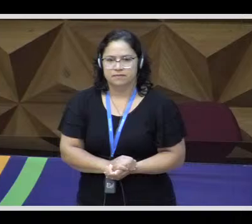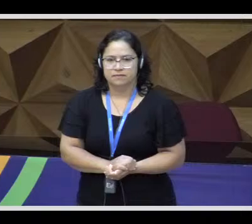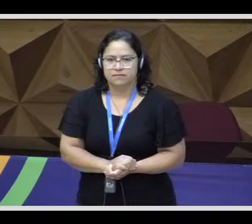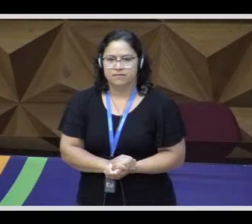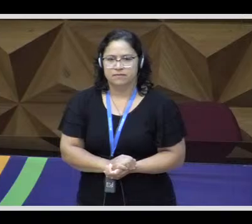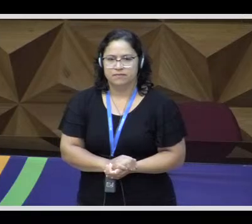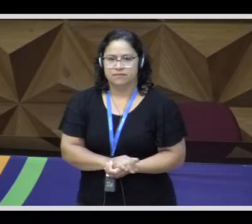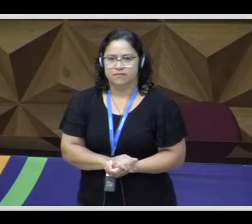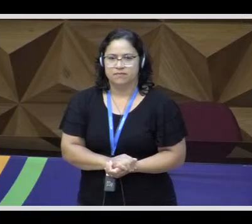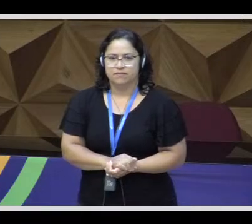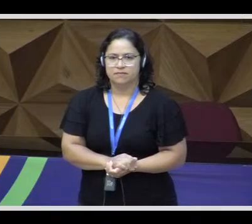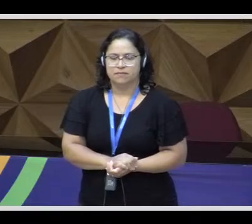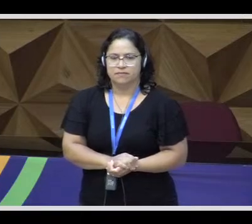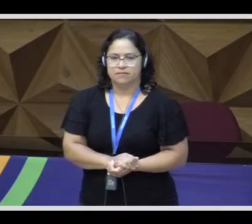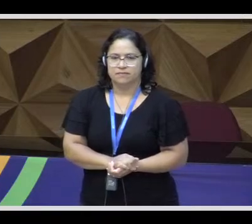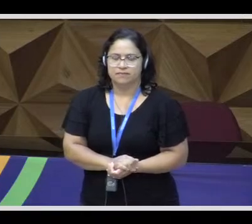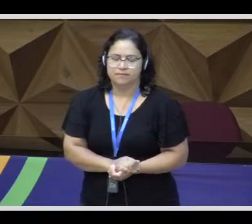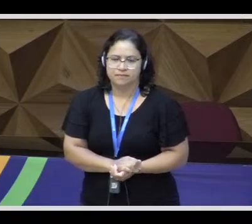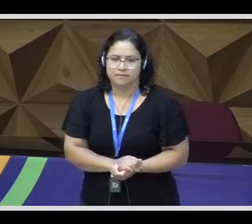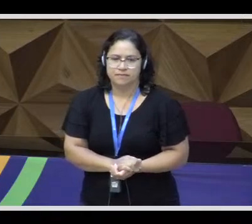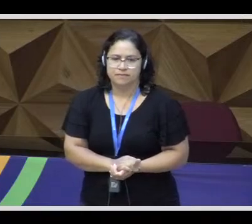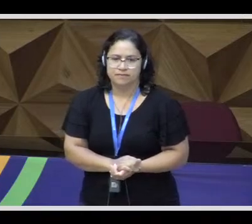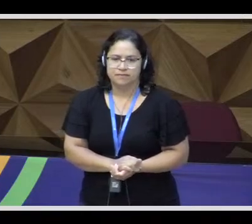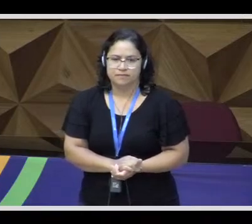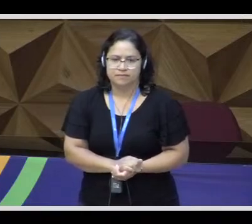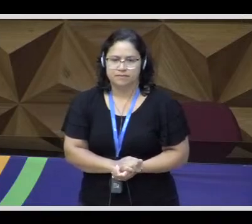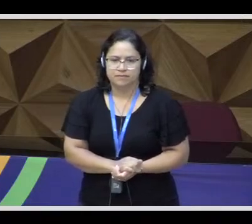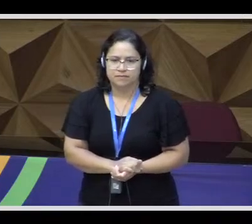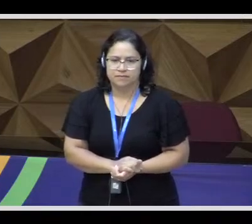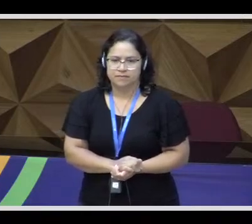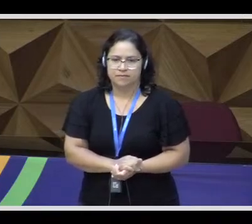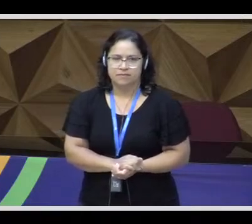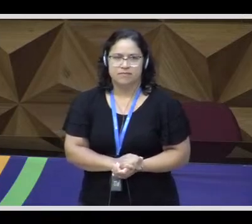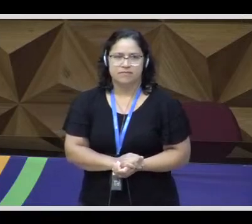I know. Yeah, I know. Yeah.